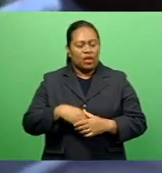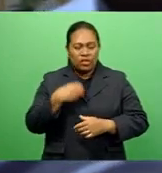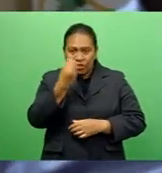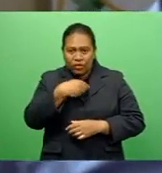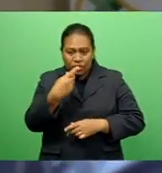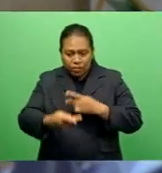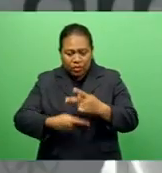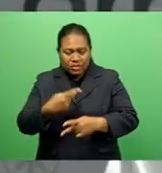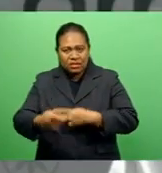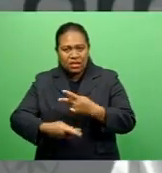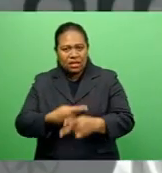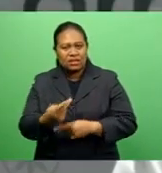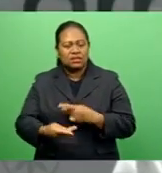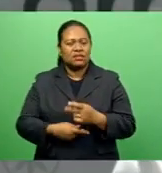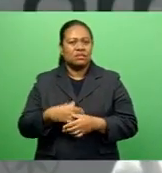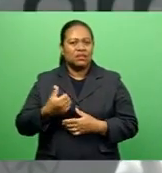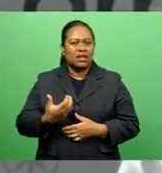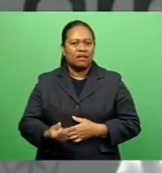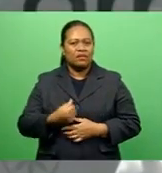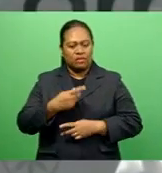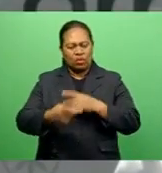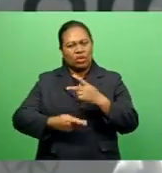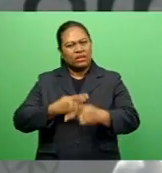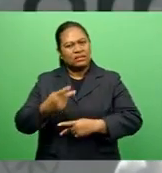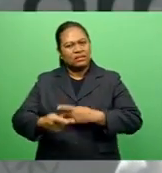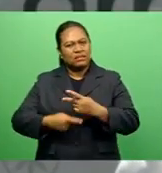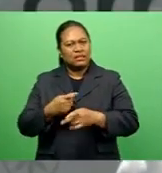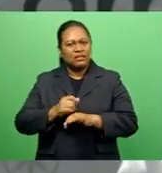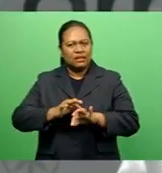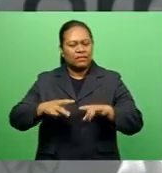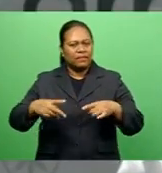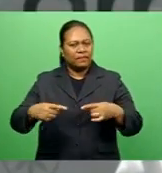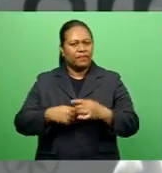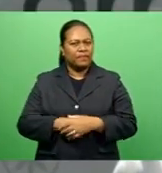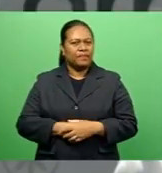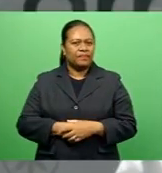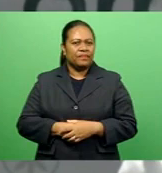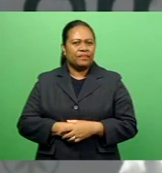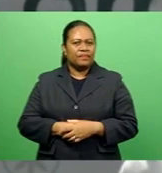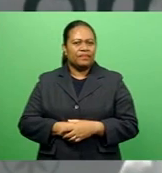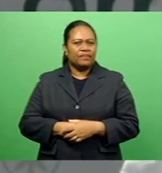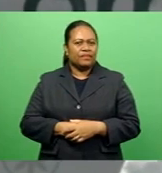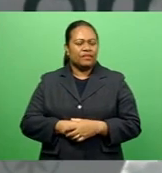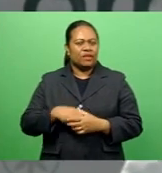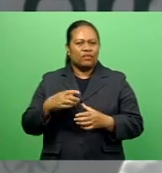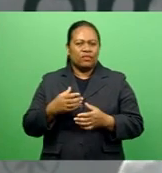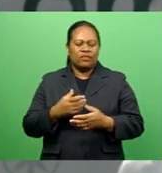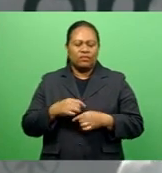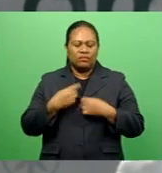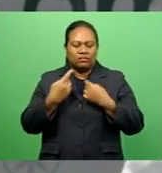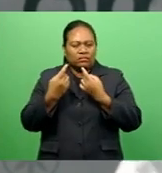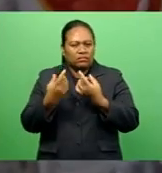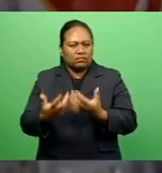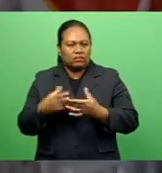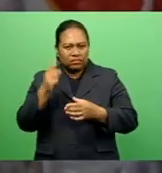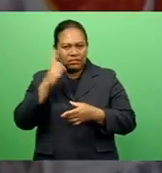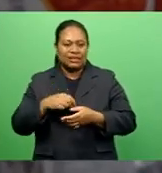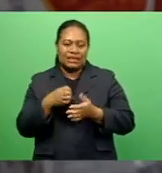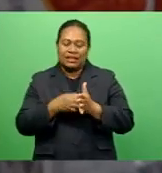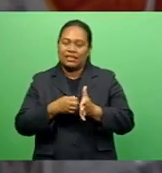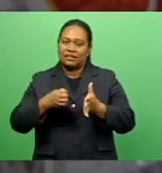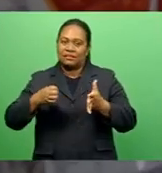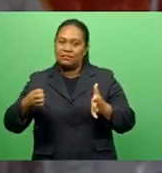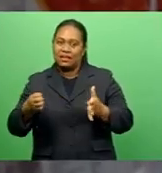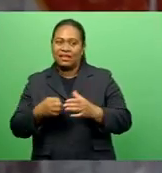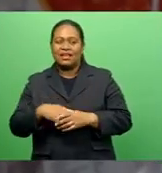continues expanding and processing and evaluating our primary commodities into products so that we can expand and grow